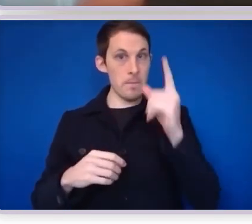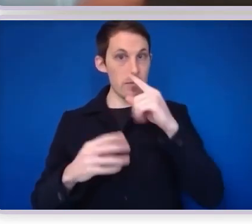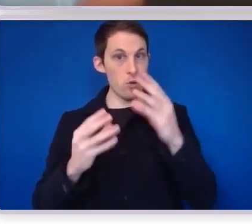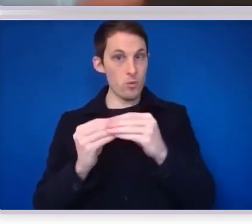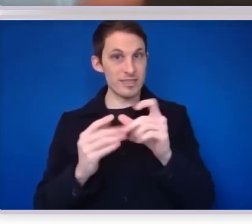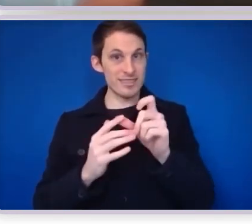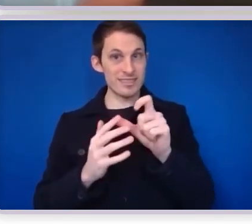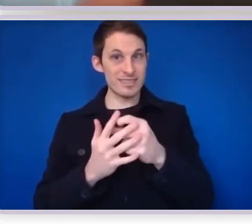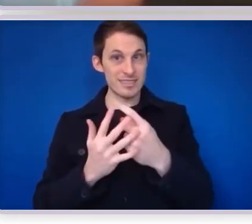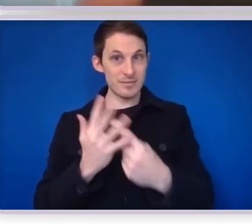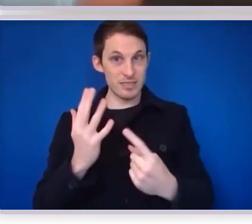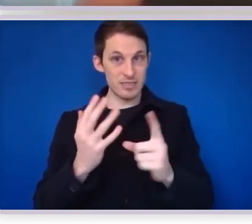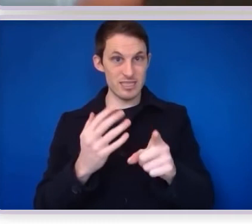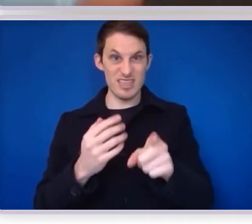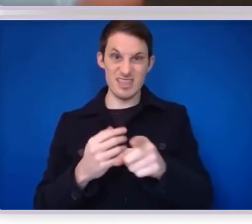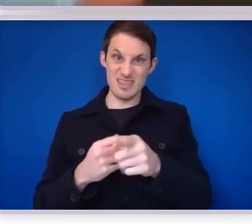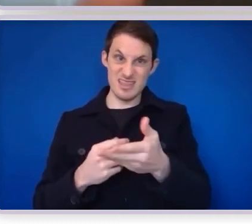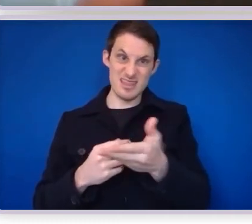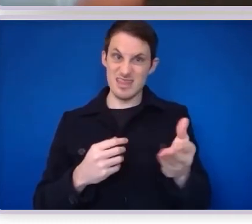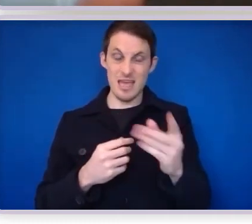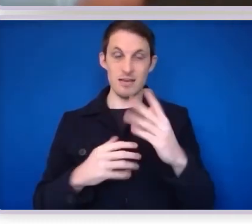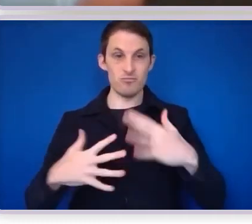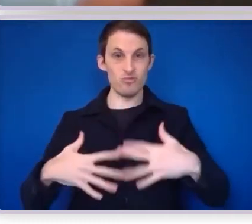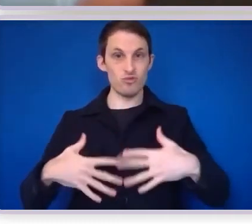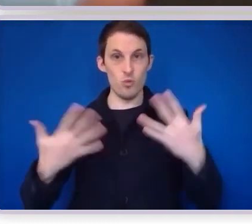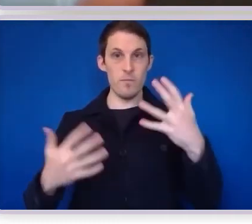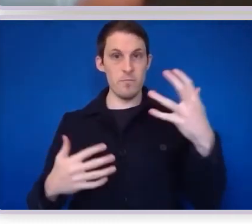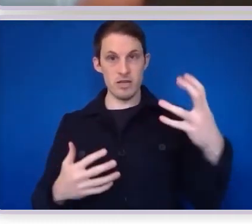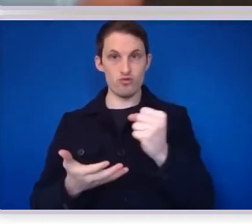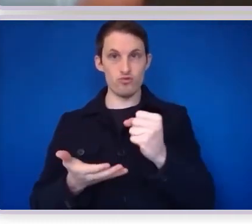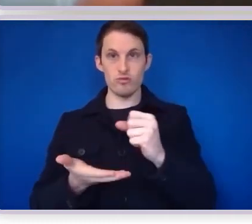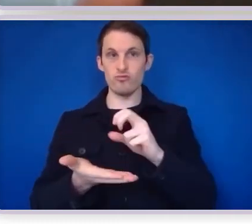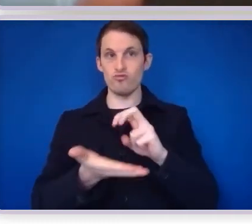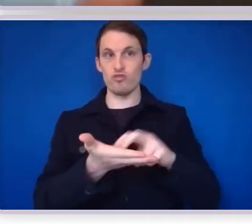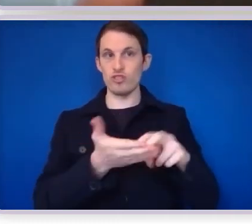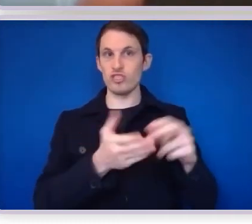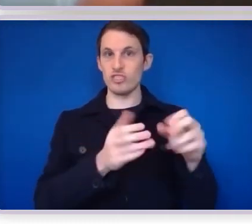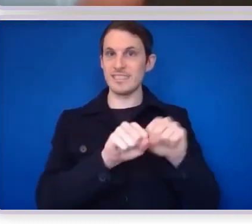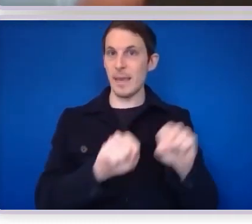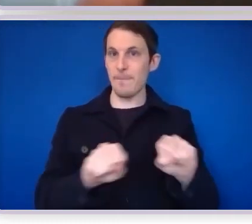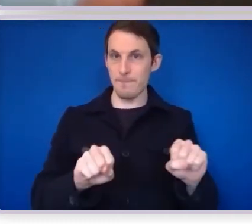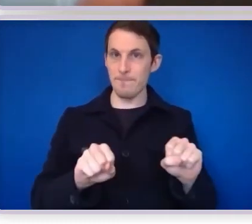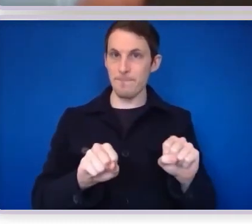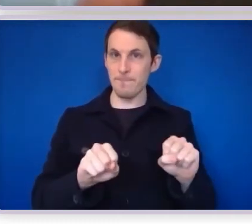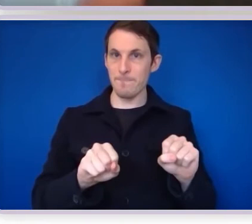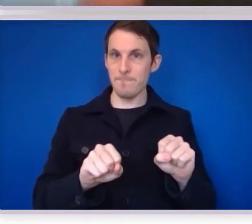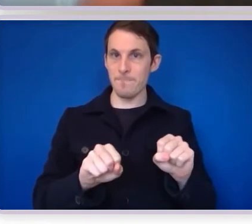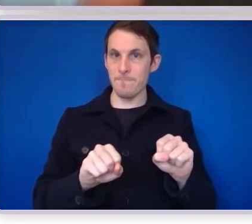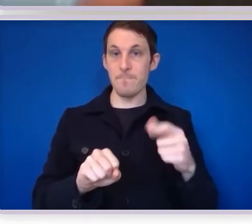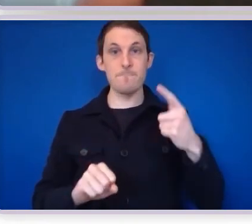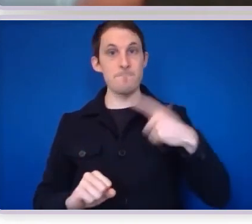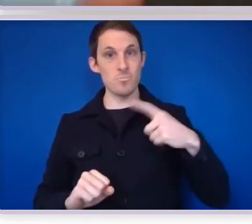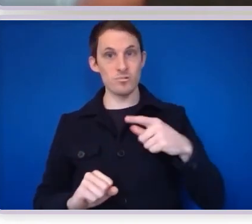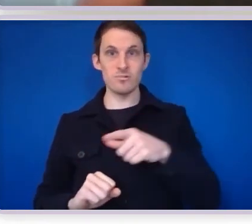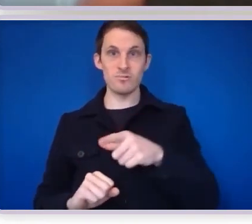advocated against a mandatory registration scheme because it was felt that that would create a reduction